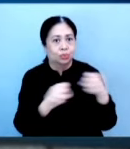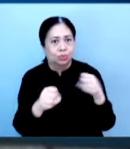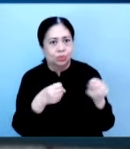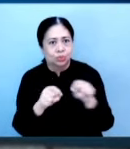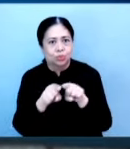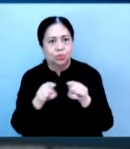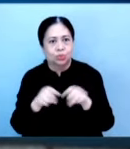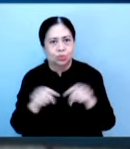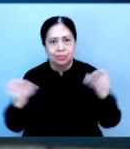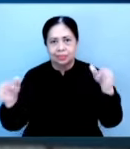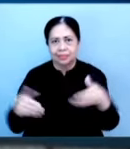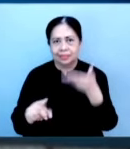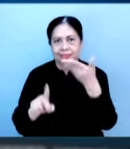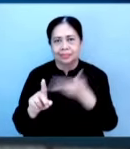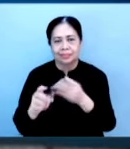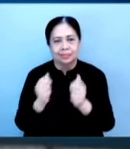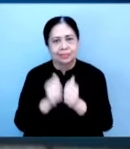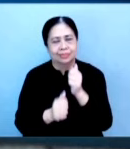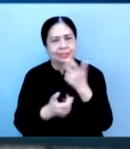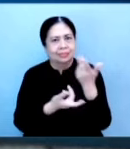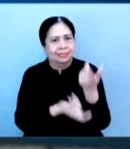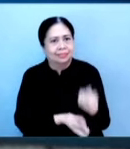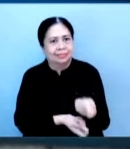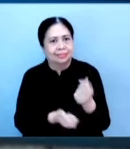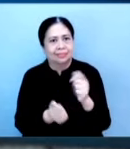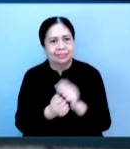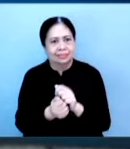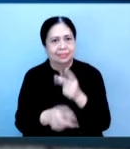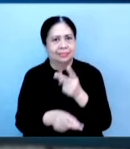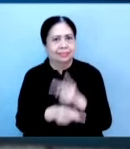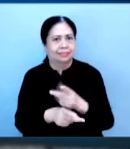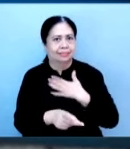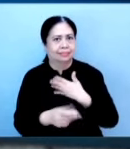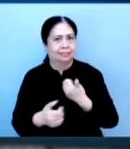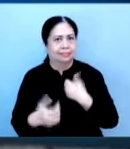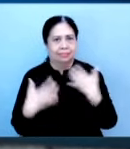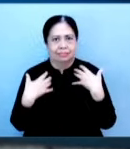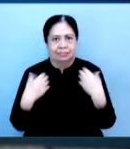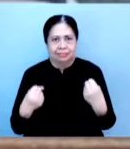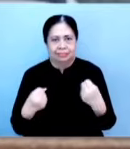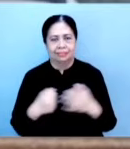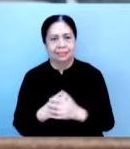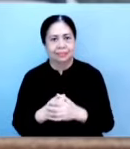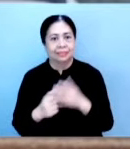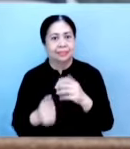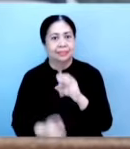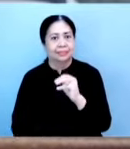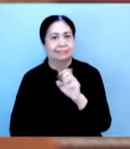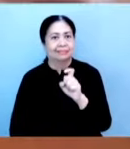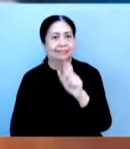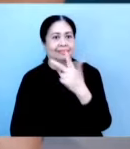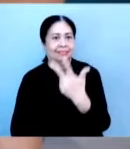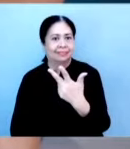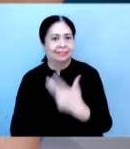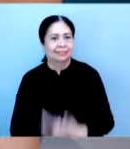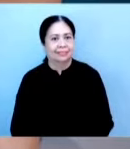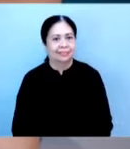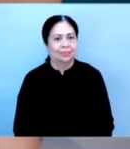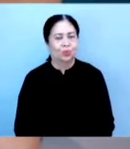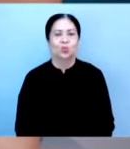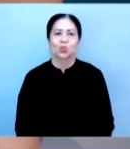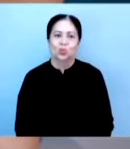introduce him my most trusted in keeping myself healthier ang mx3 Uy